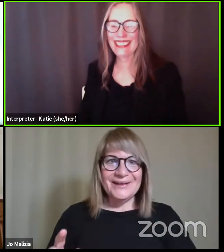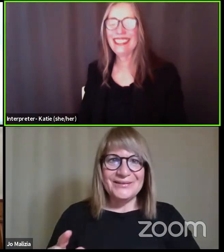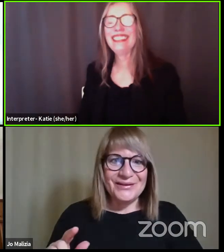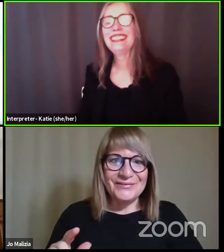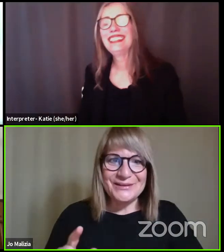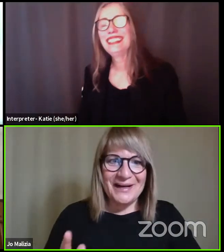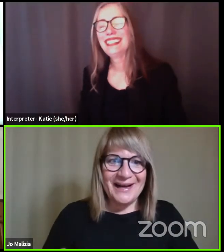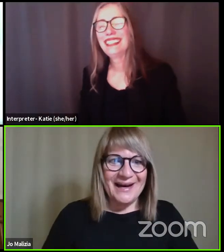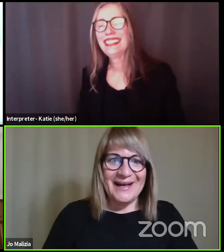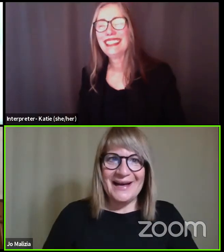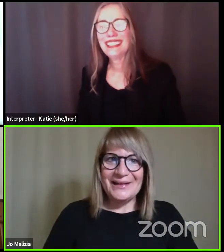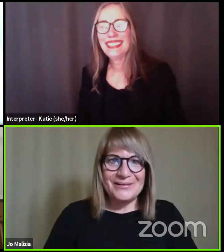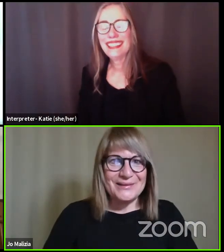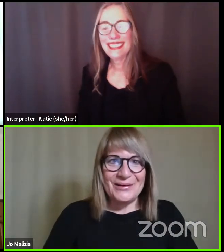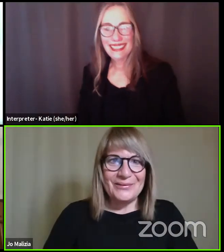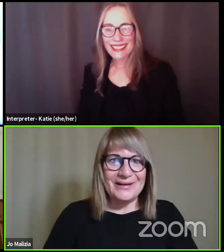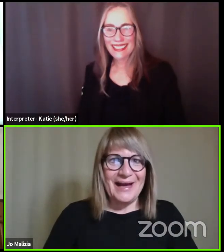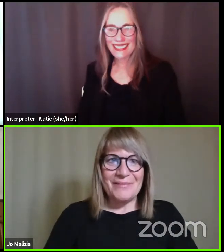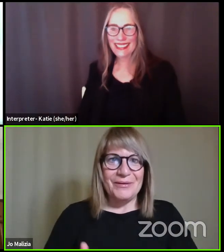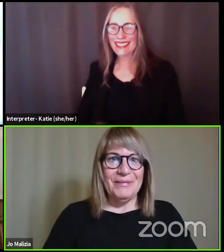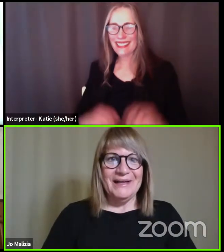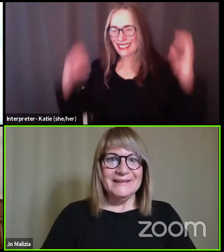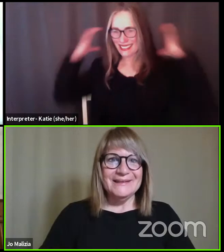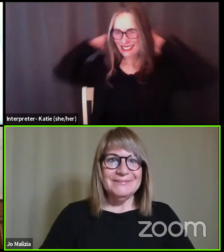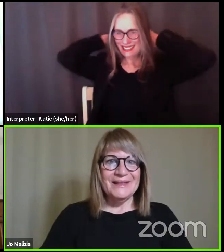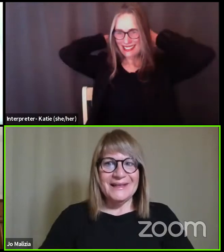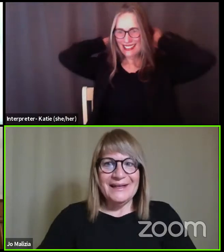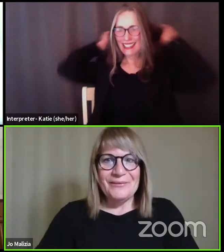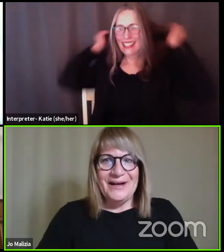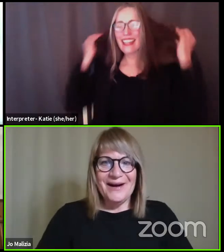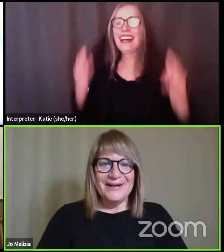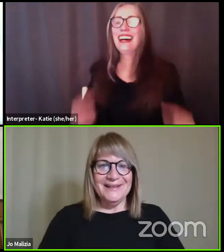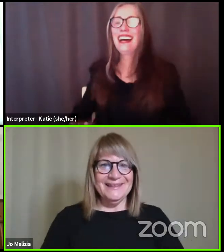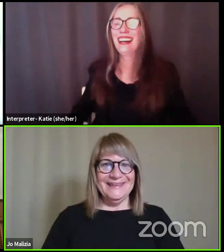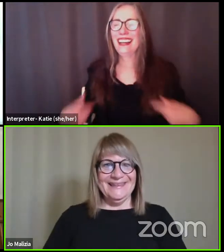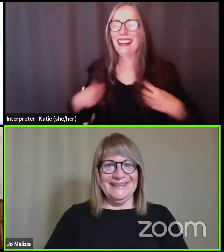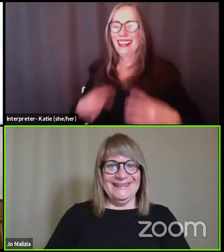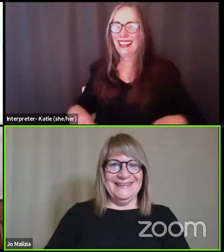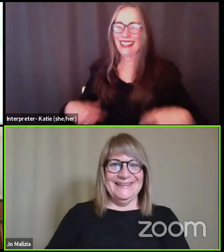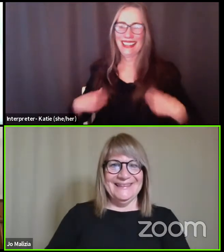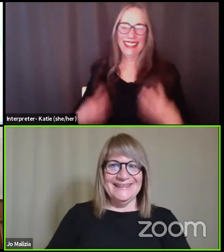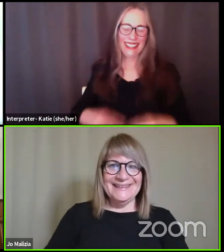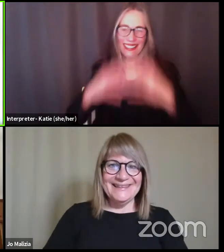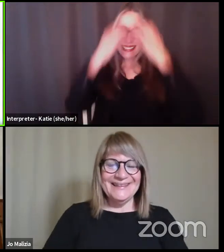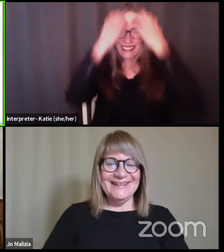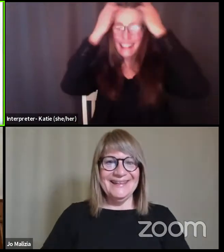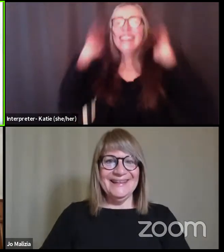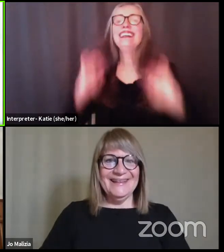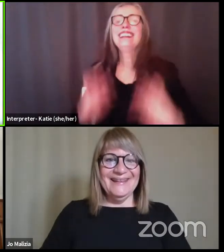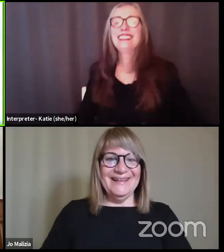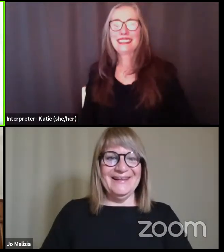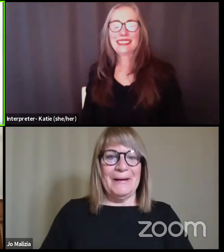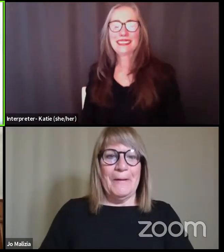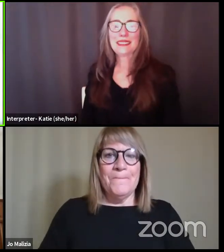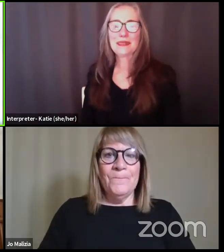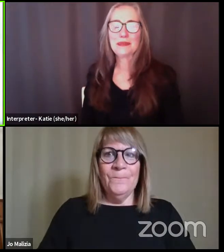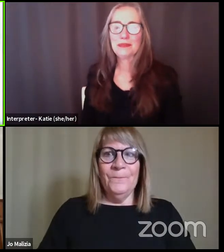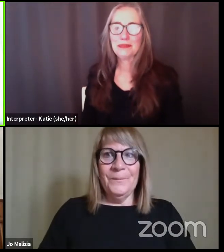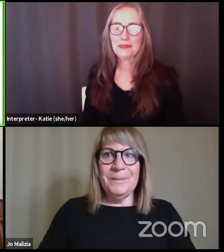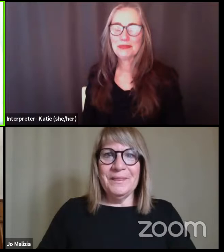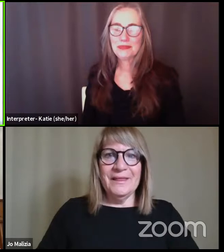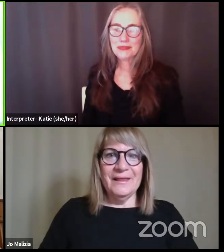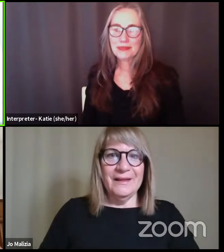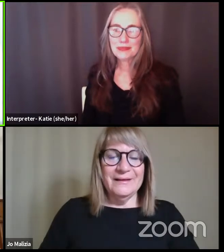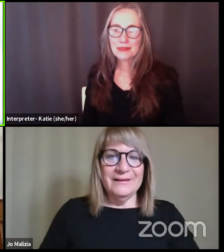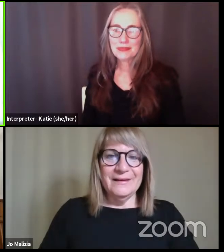i was a little nervous when i got on and there was no camera button but here we are yeah yeah thank goodness yeah i just needed to convert you from ads i